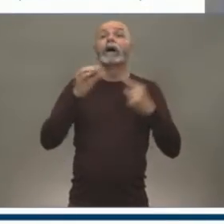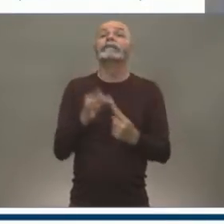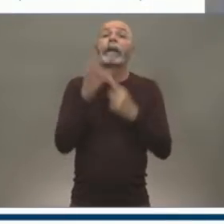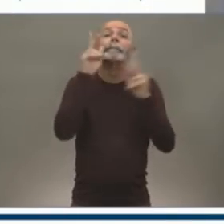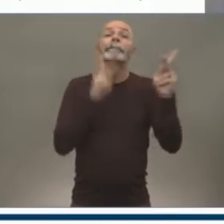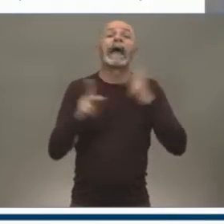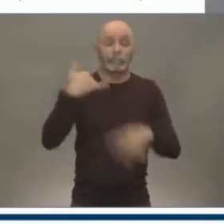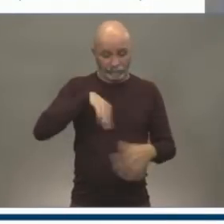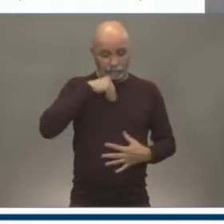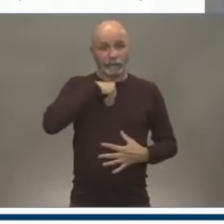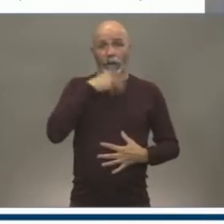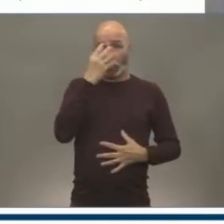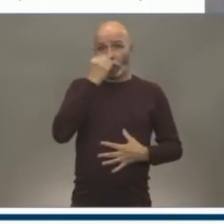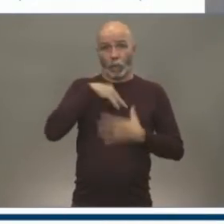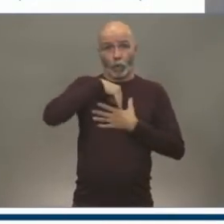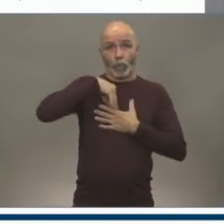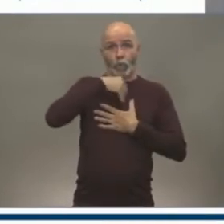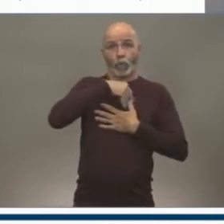people. So,